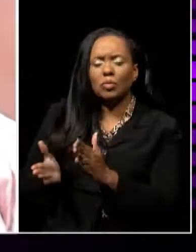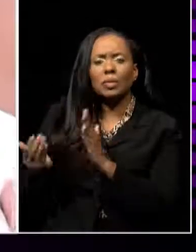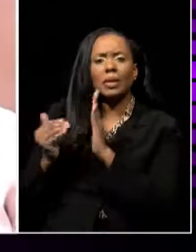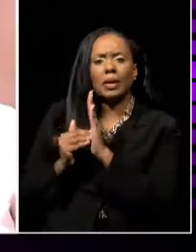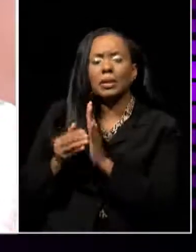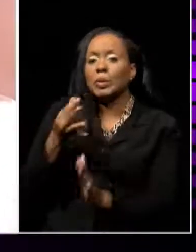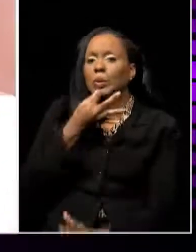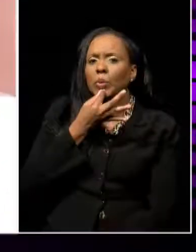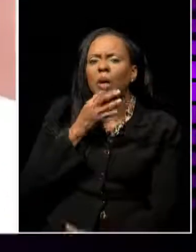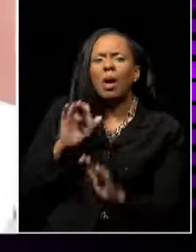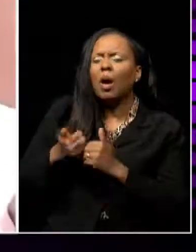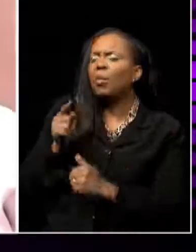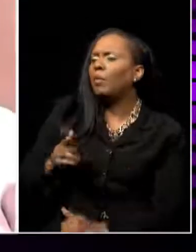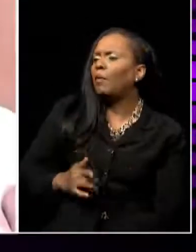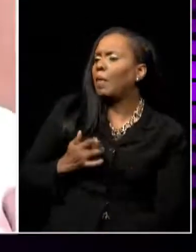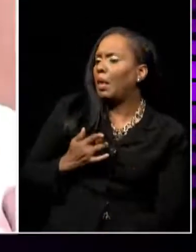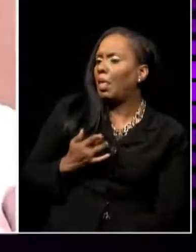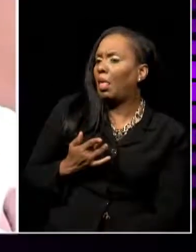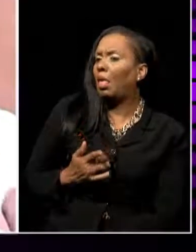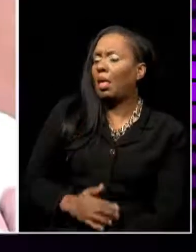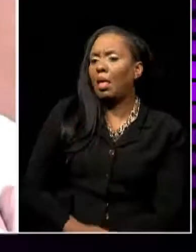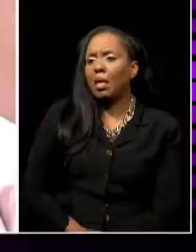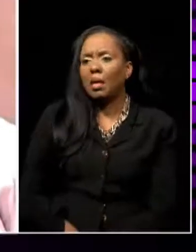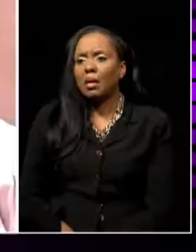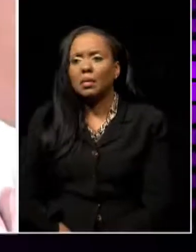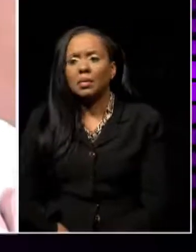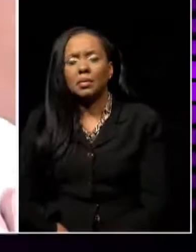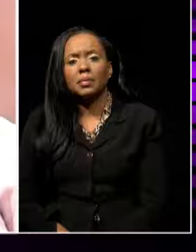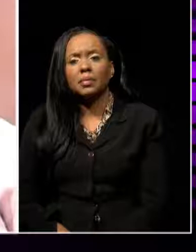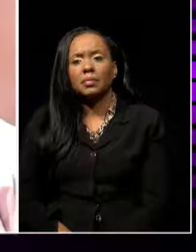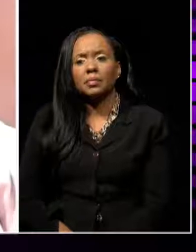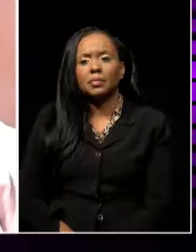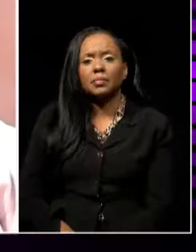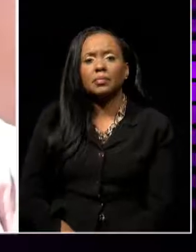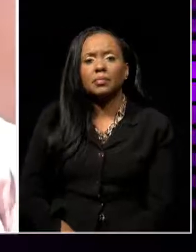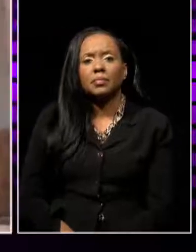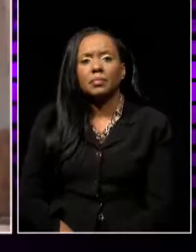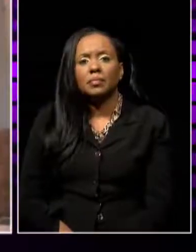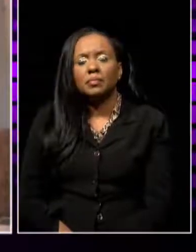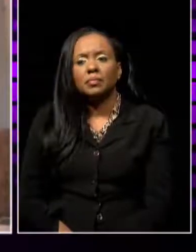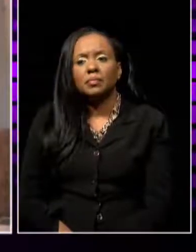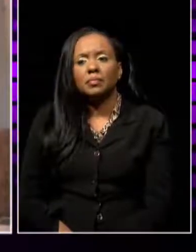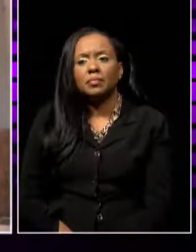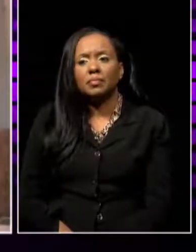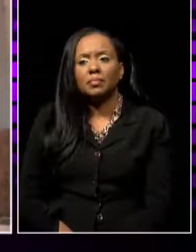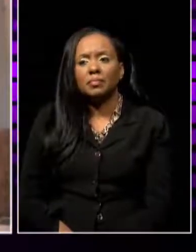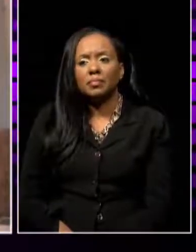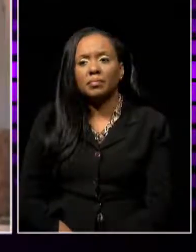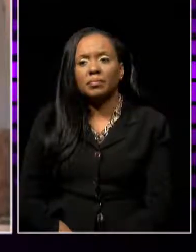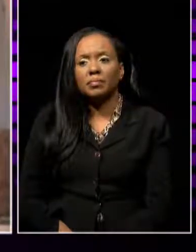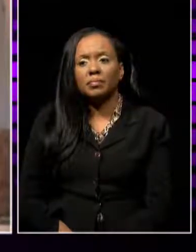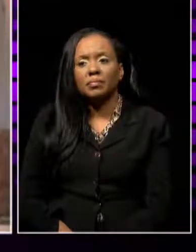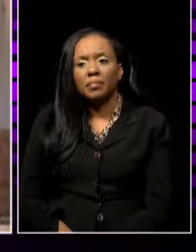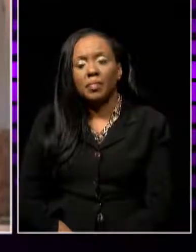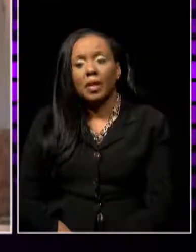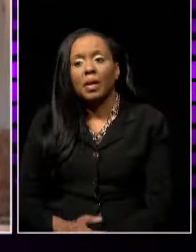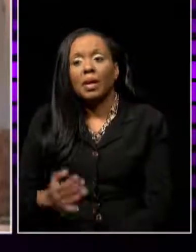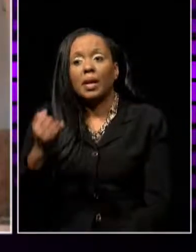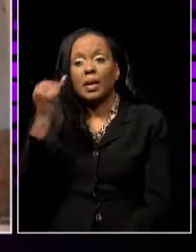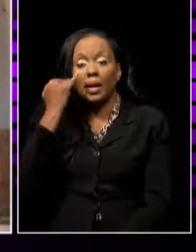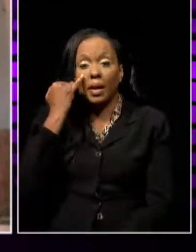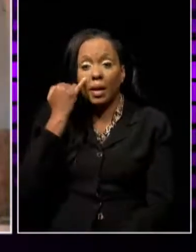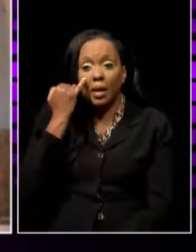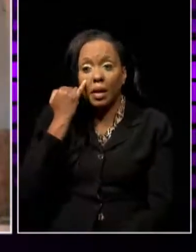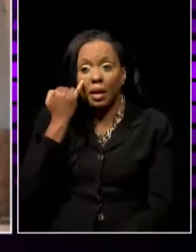Well, unless they get the numbers, the COVID numbers down, I really am not comfortable. I'm a nurse